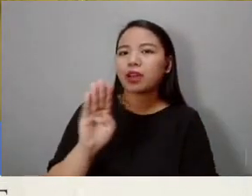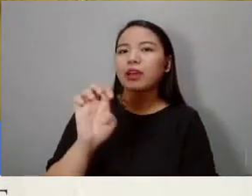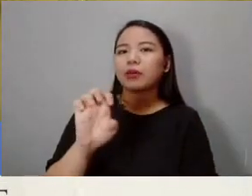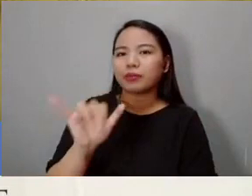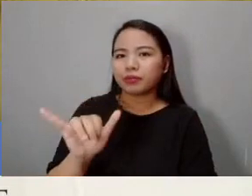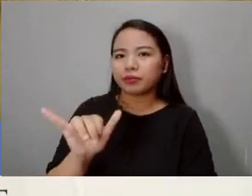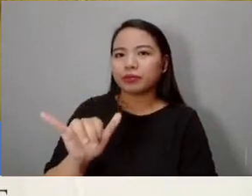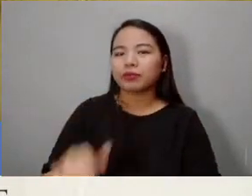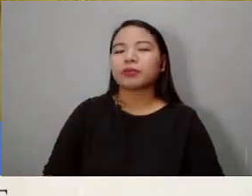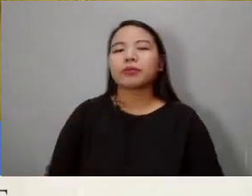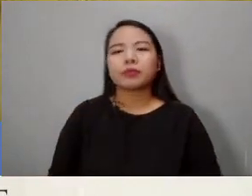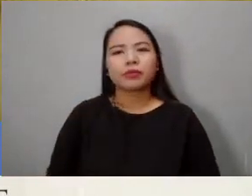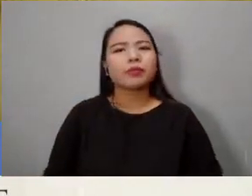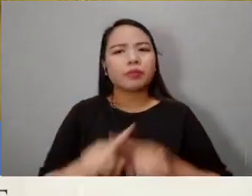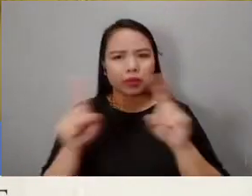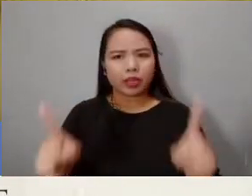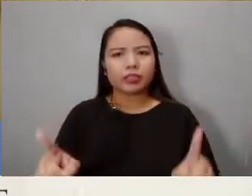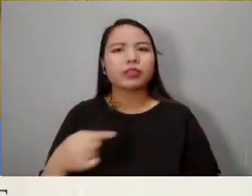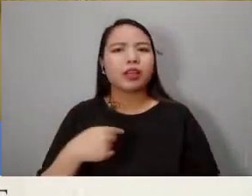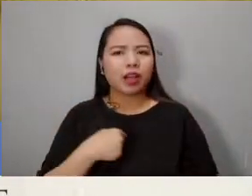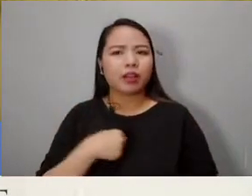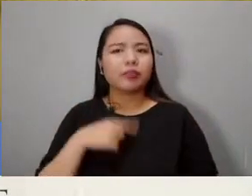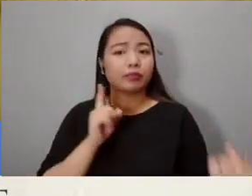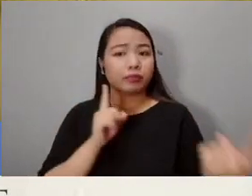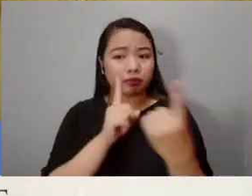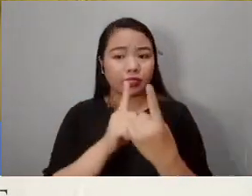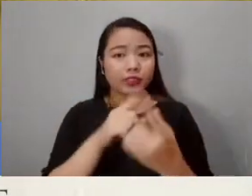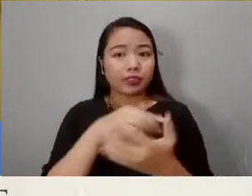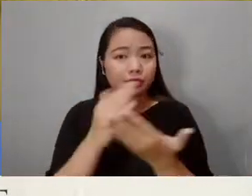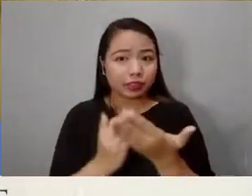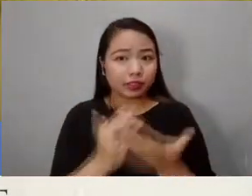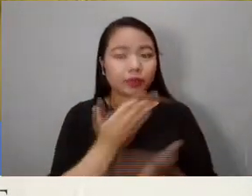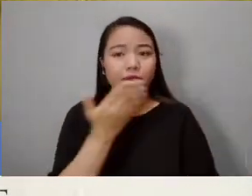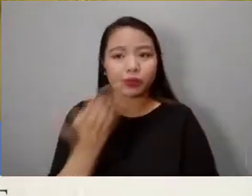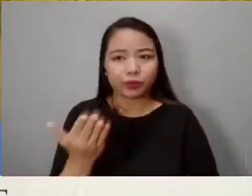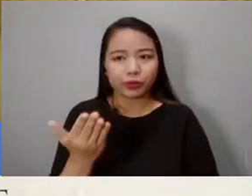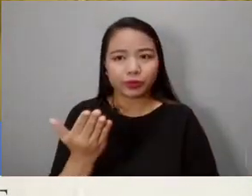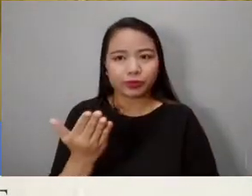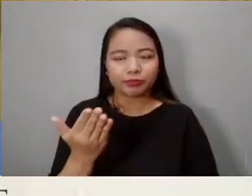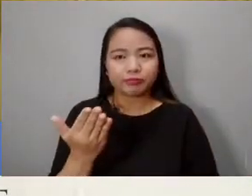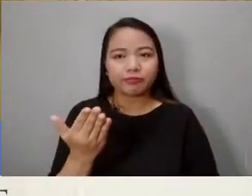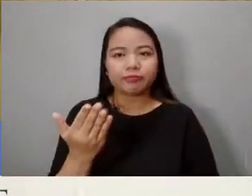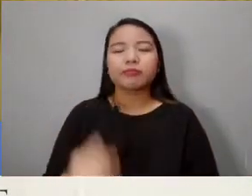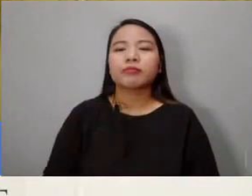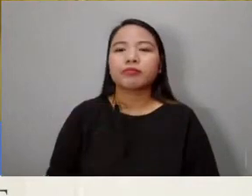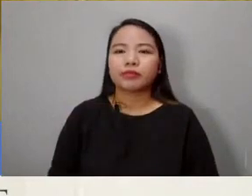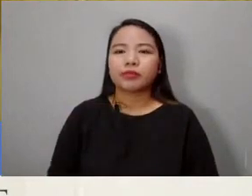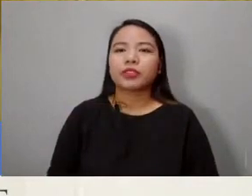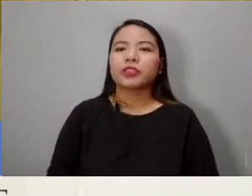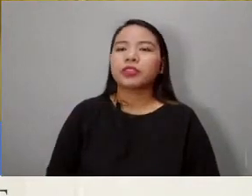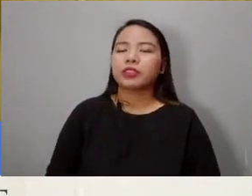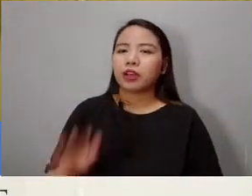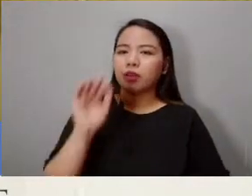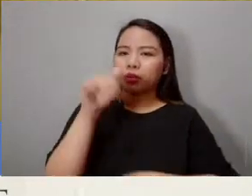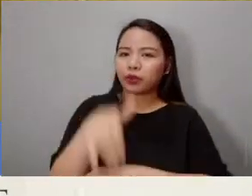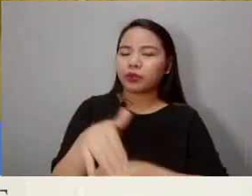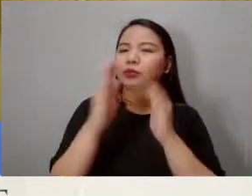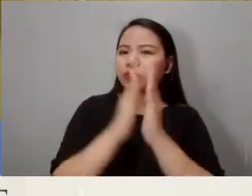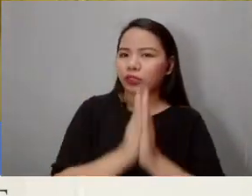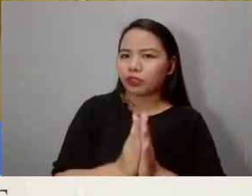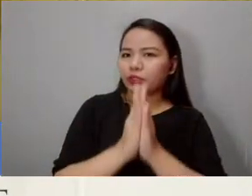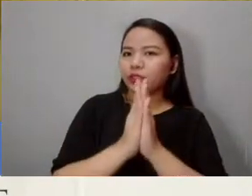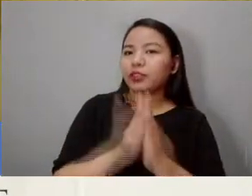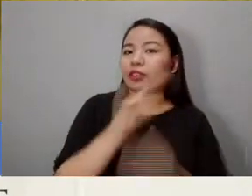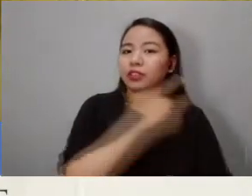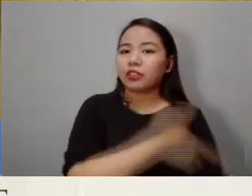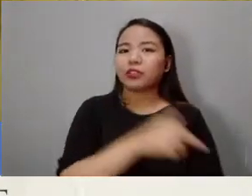But I already met some of you during the Vespers with the religious men and women last